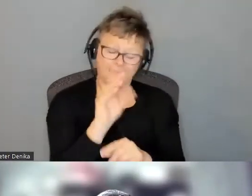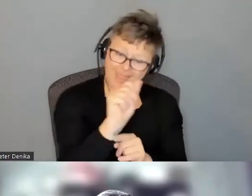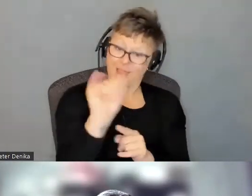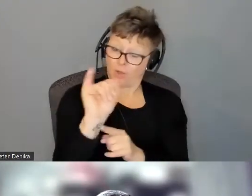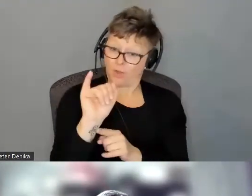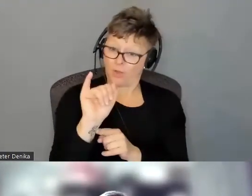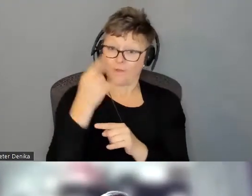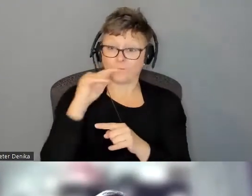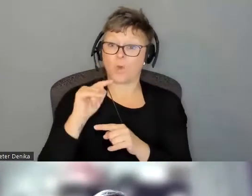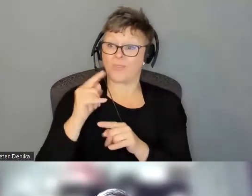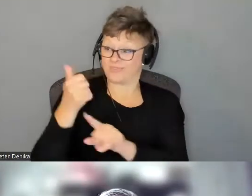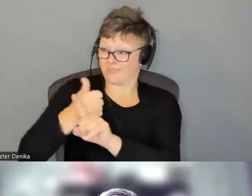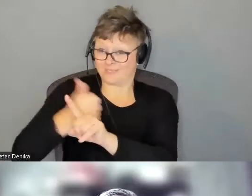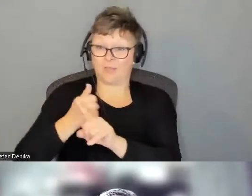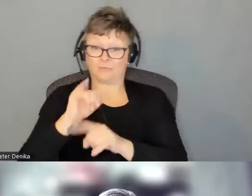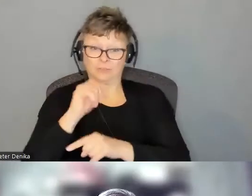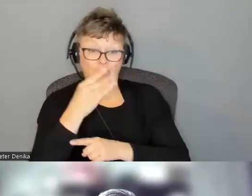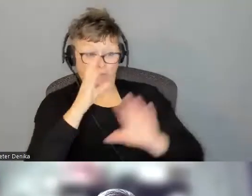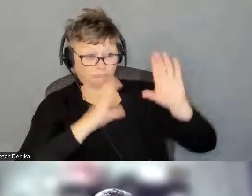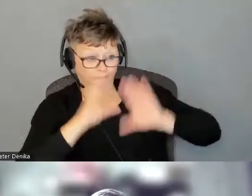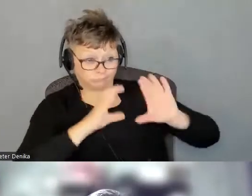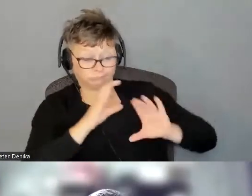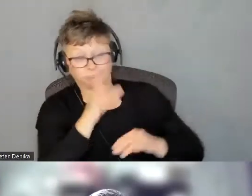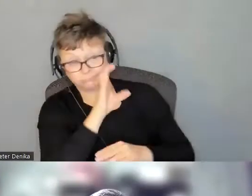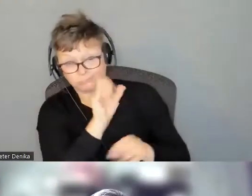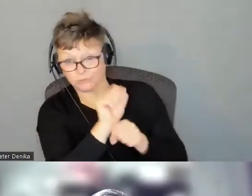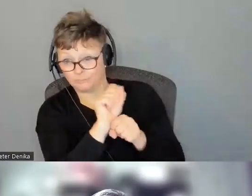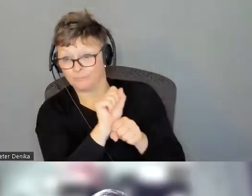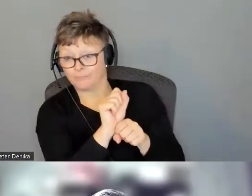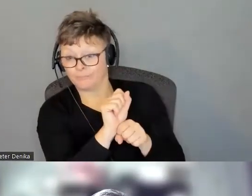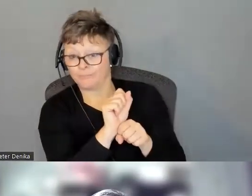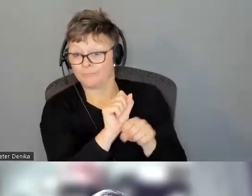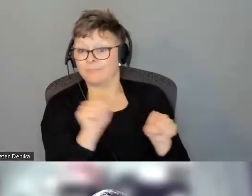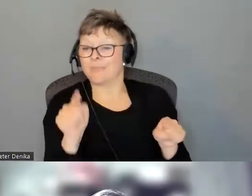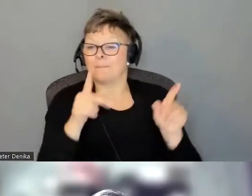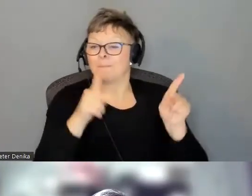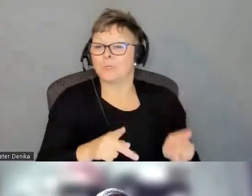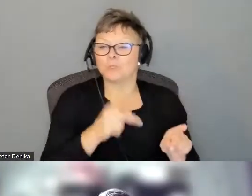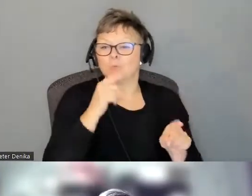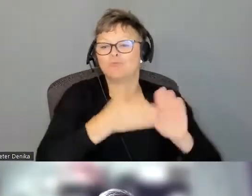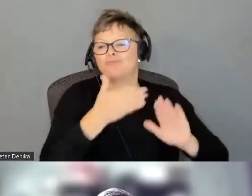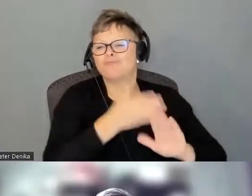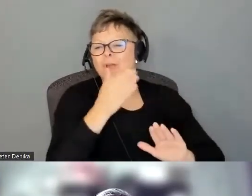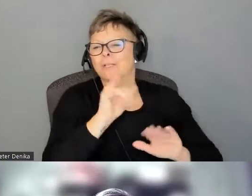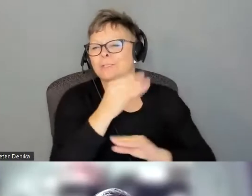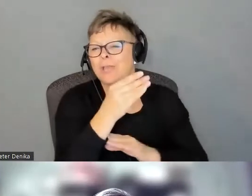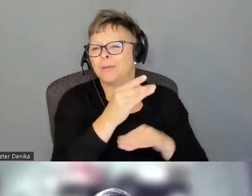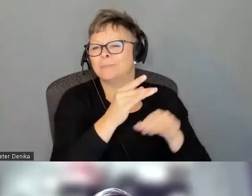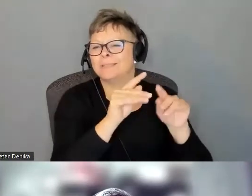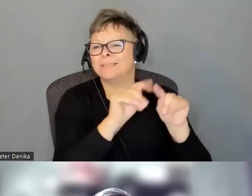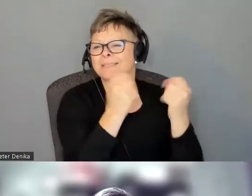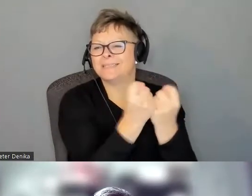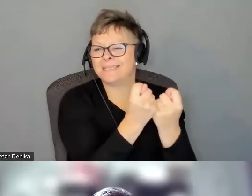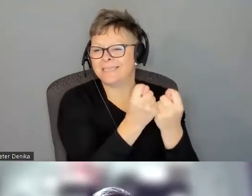seeker. Sue Defo, who is the person who runs the Jobsability team, is also on the call, and she can provide a